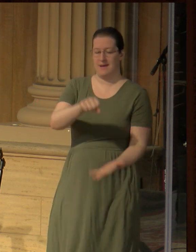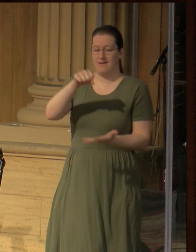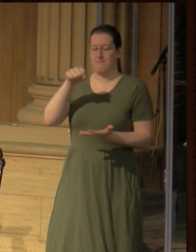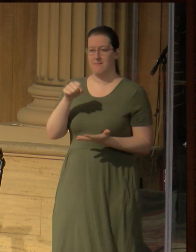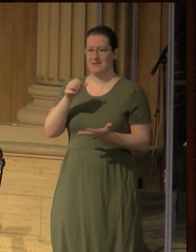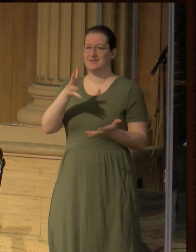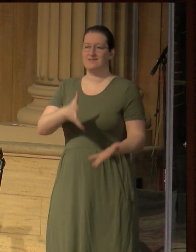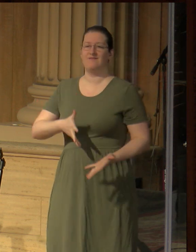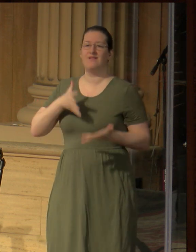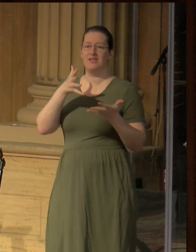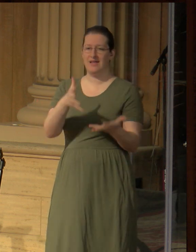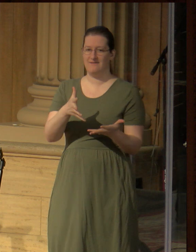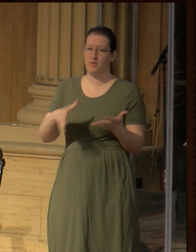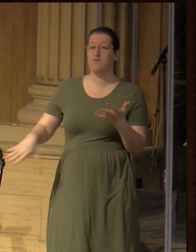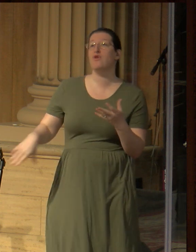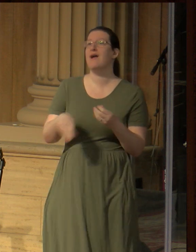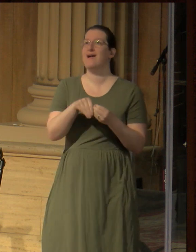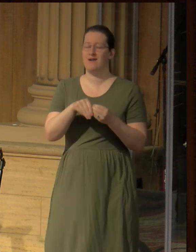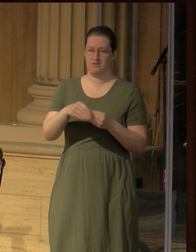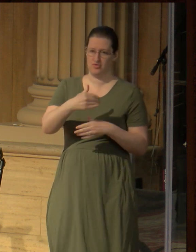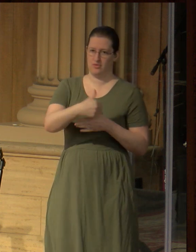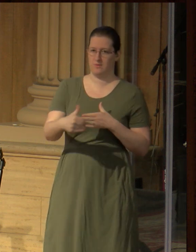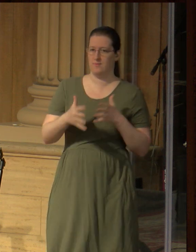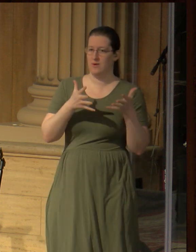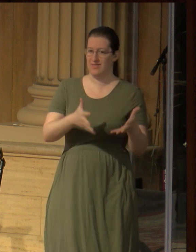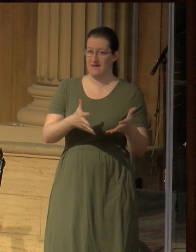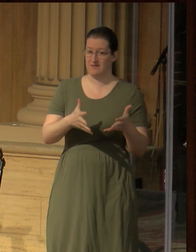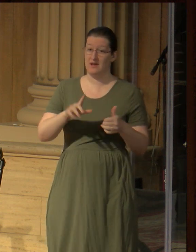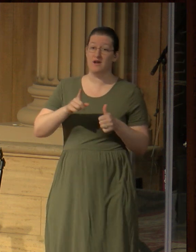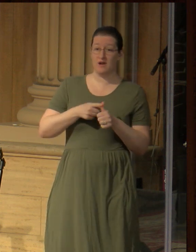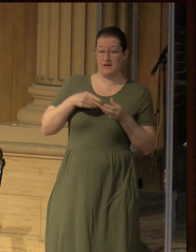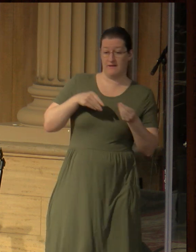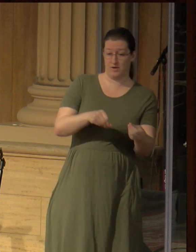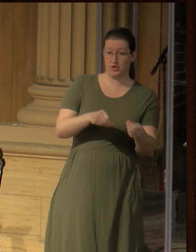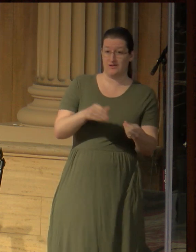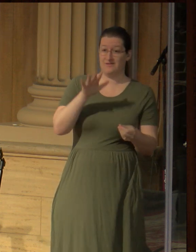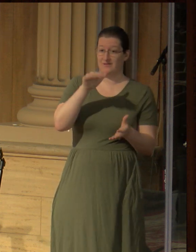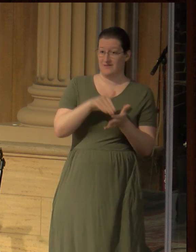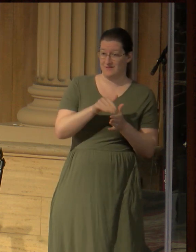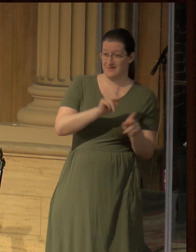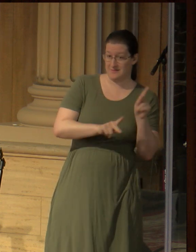of leftover bread there were, both when he did the feeding of the 5,000